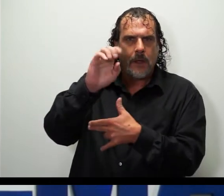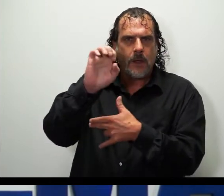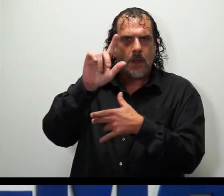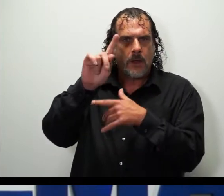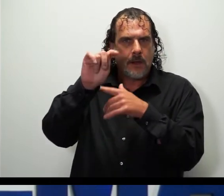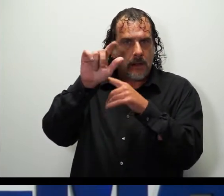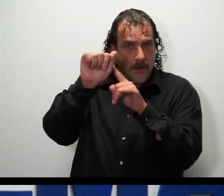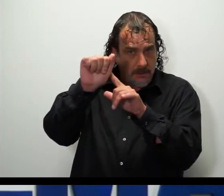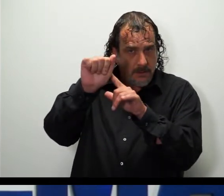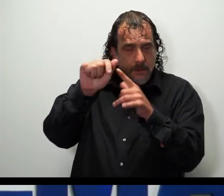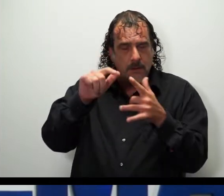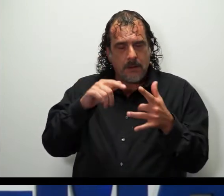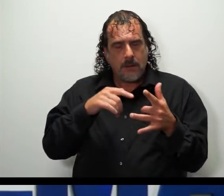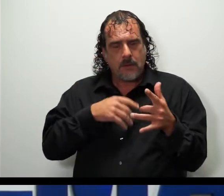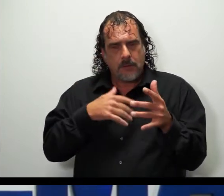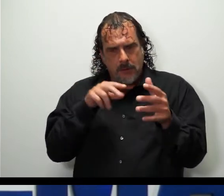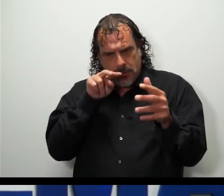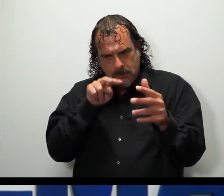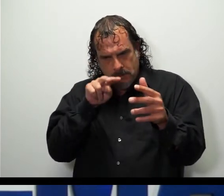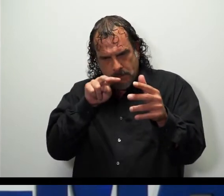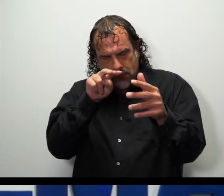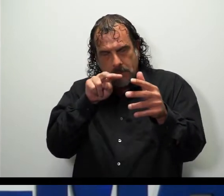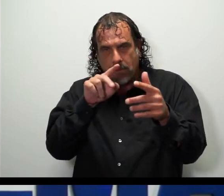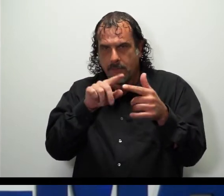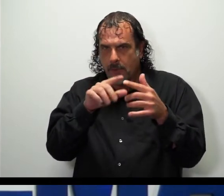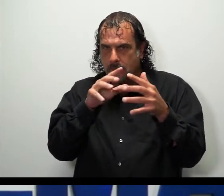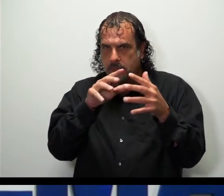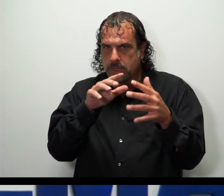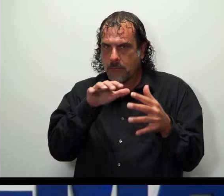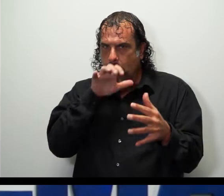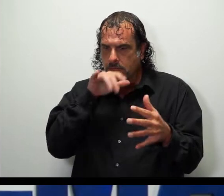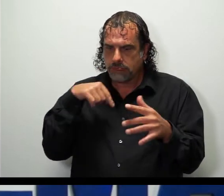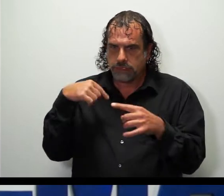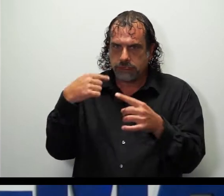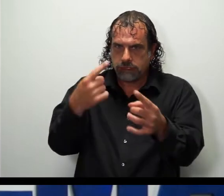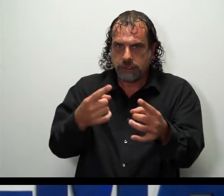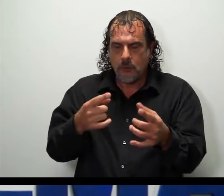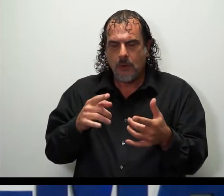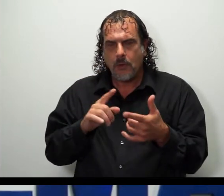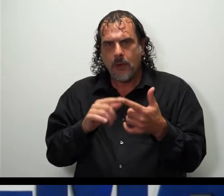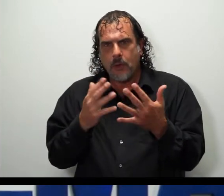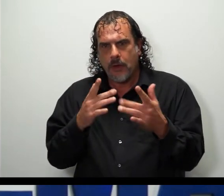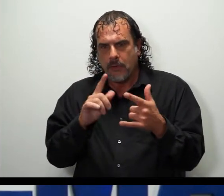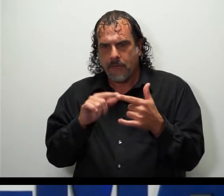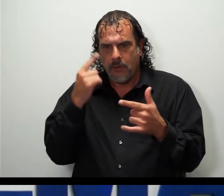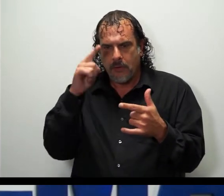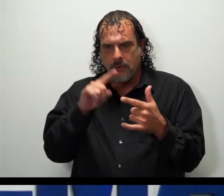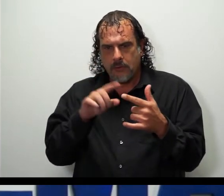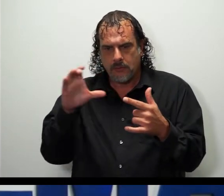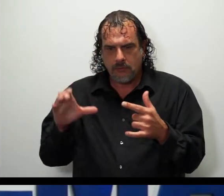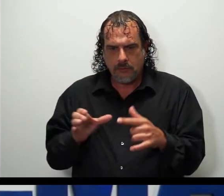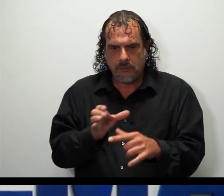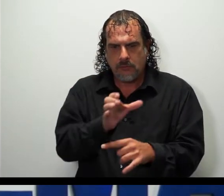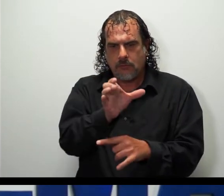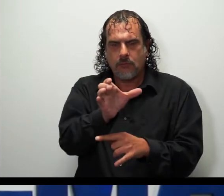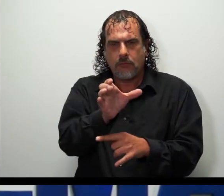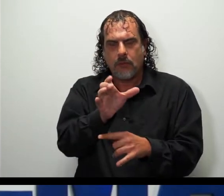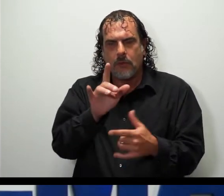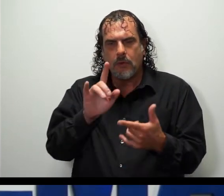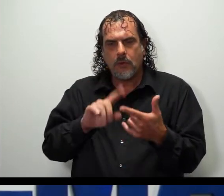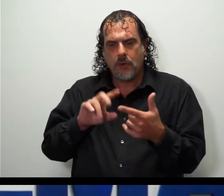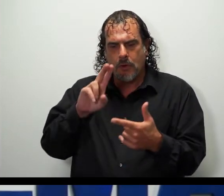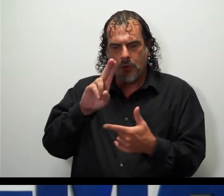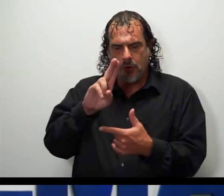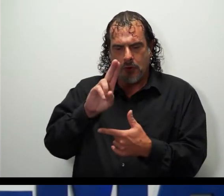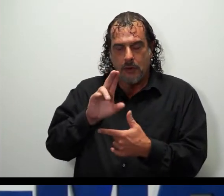Delta. So we've been tracking this storm for quite some time. We're really waiting for this storm to pass through or past